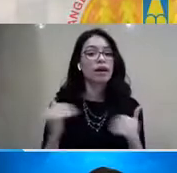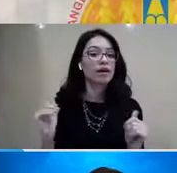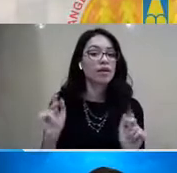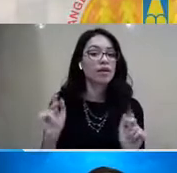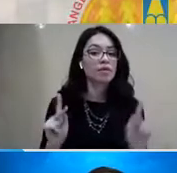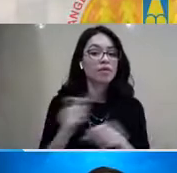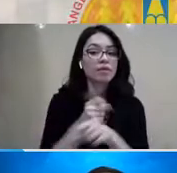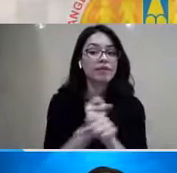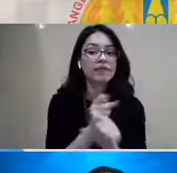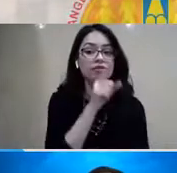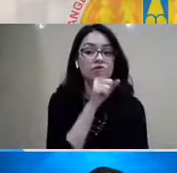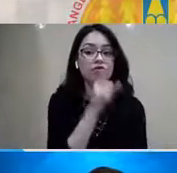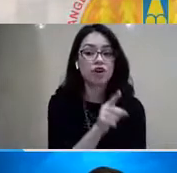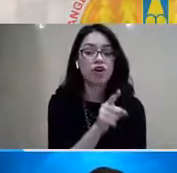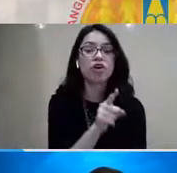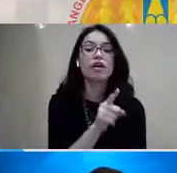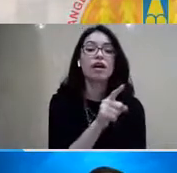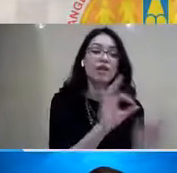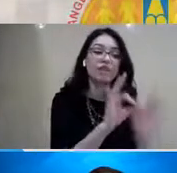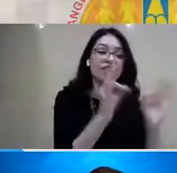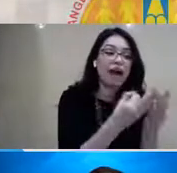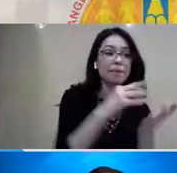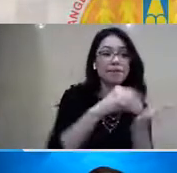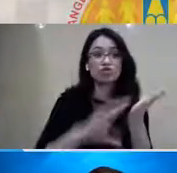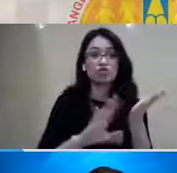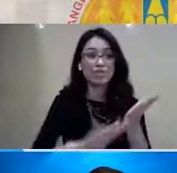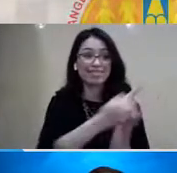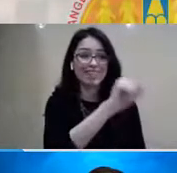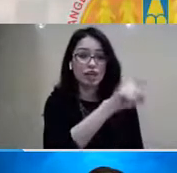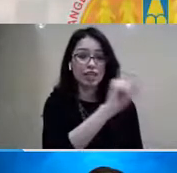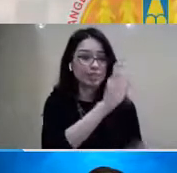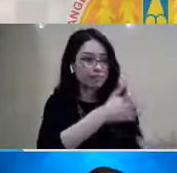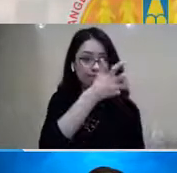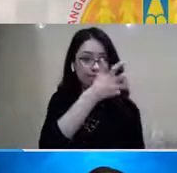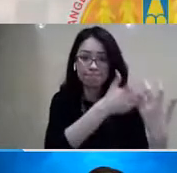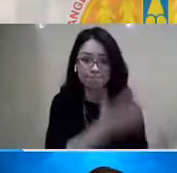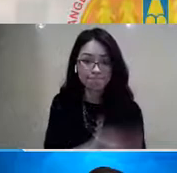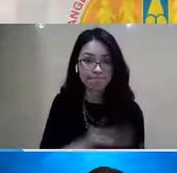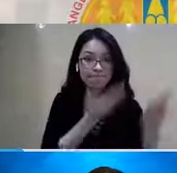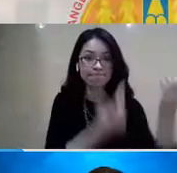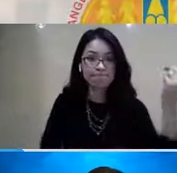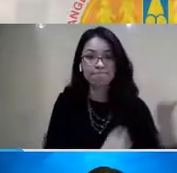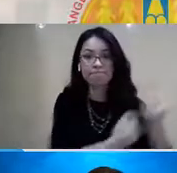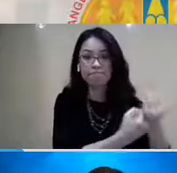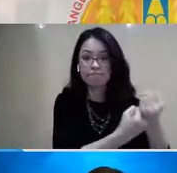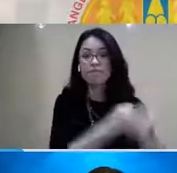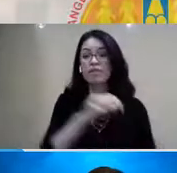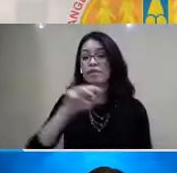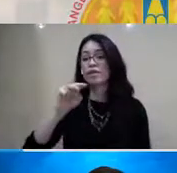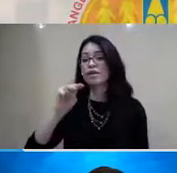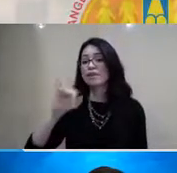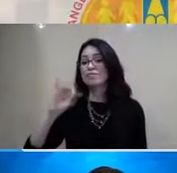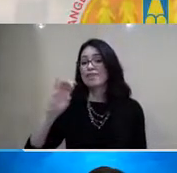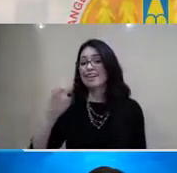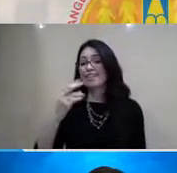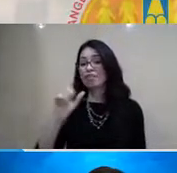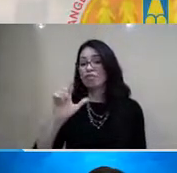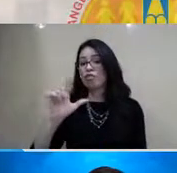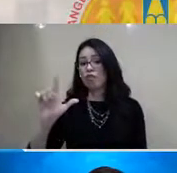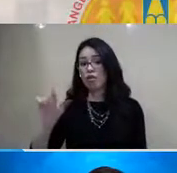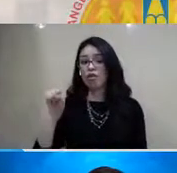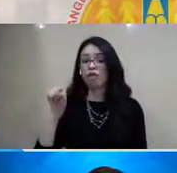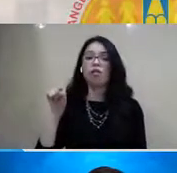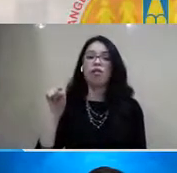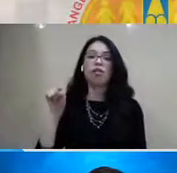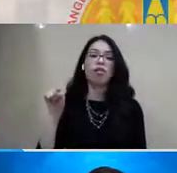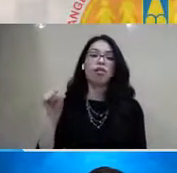the needs of families and the needs of students are met. Mike has been temporarily pulled from his